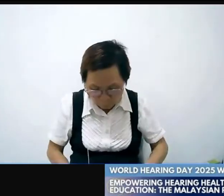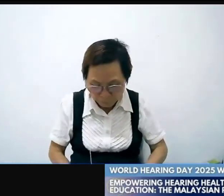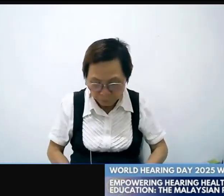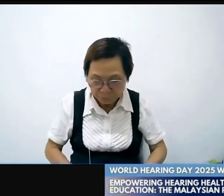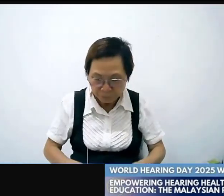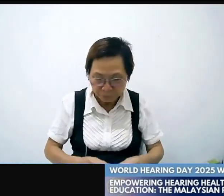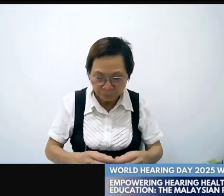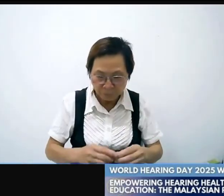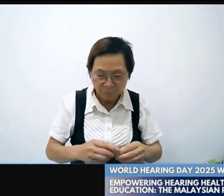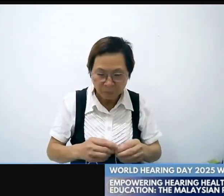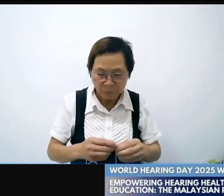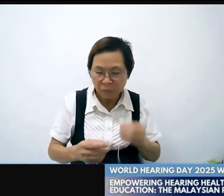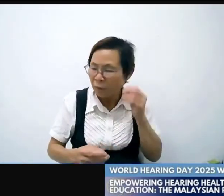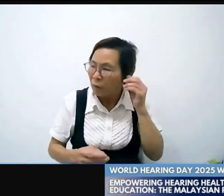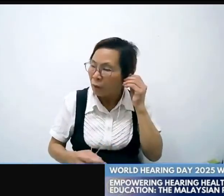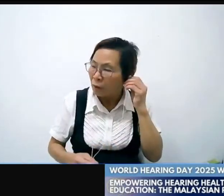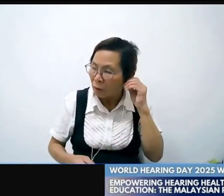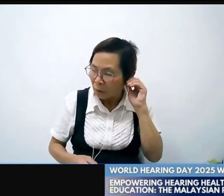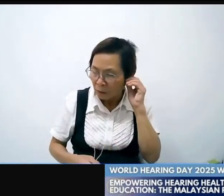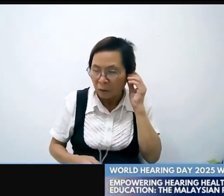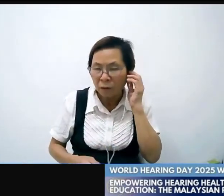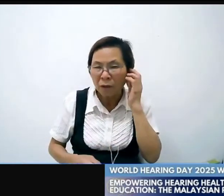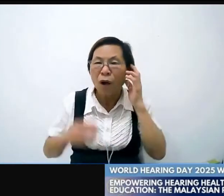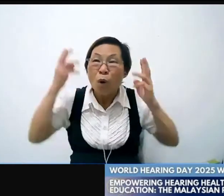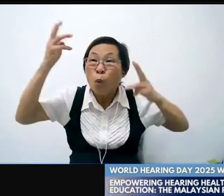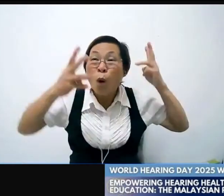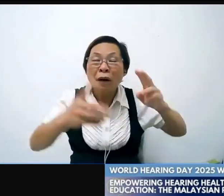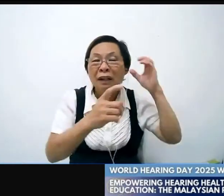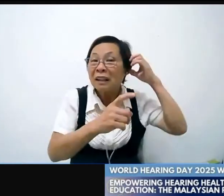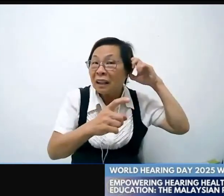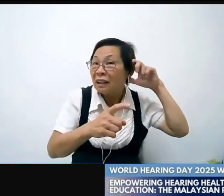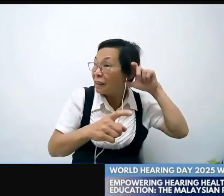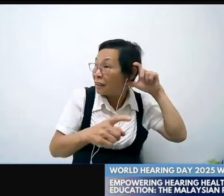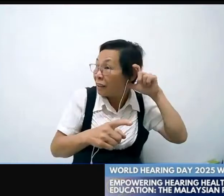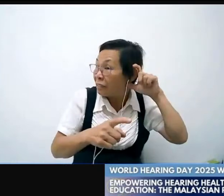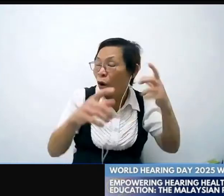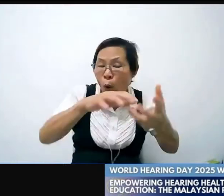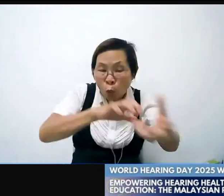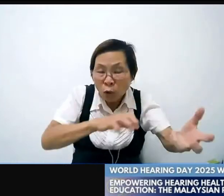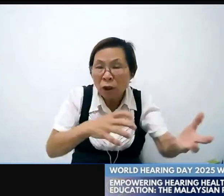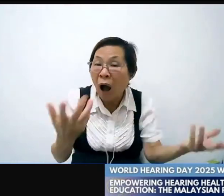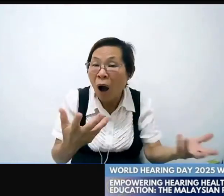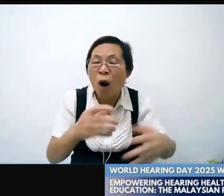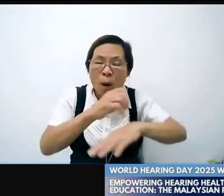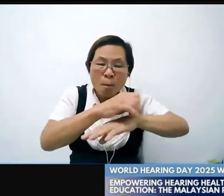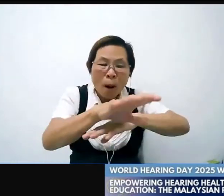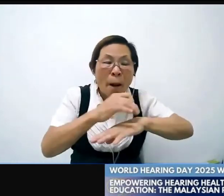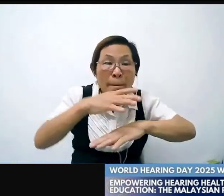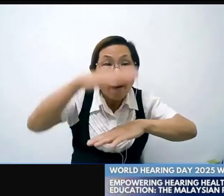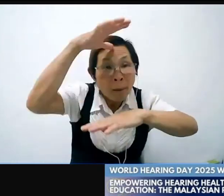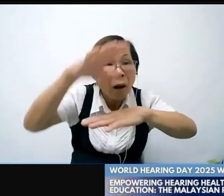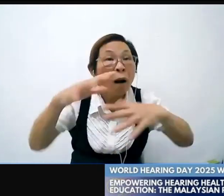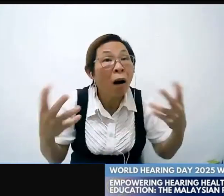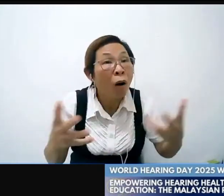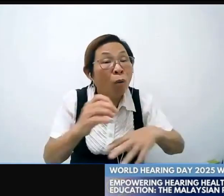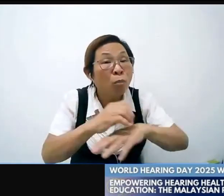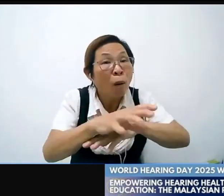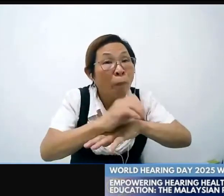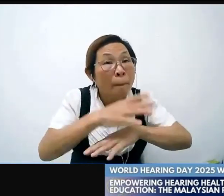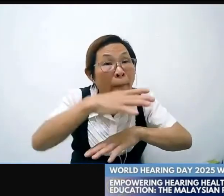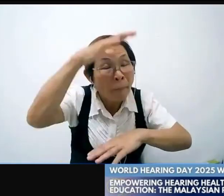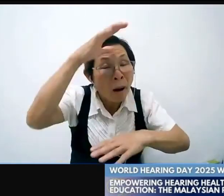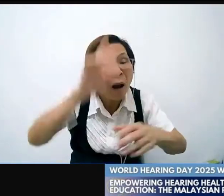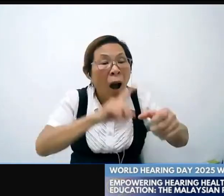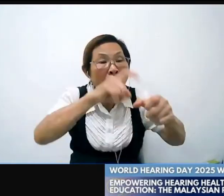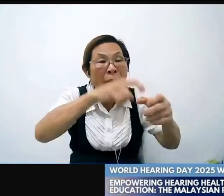or lost. What do you think? How are we going to what is it to counseling to the parents about these